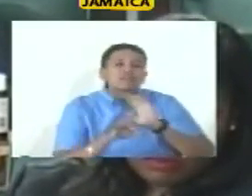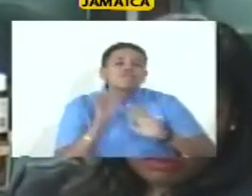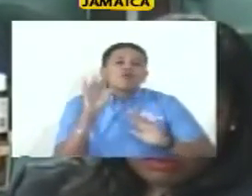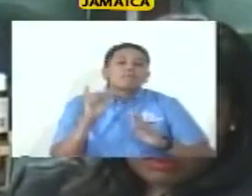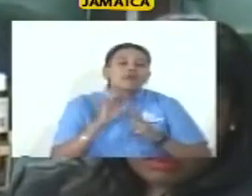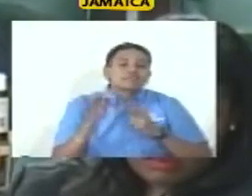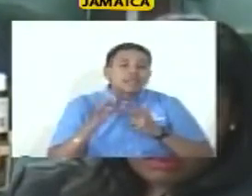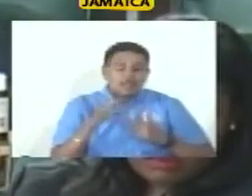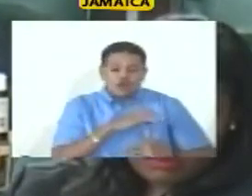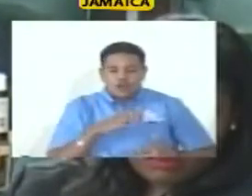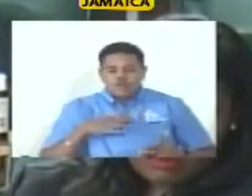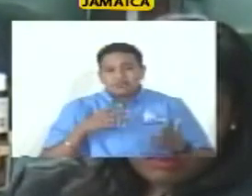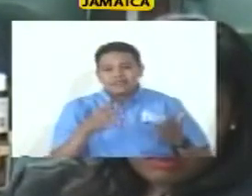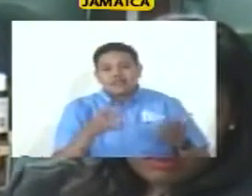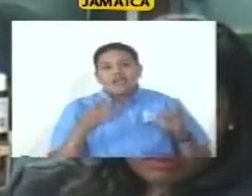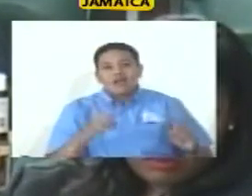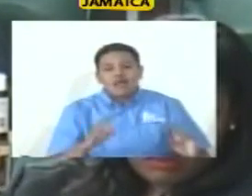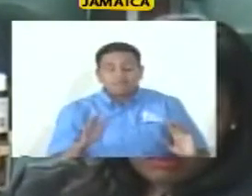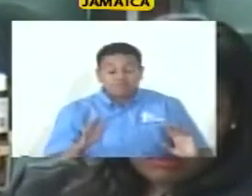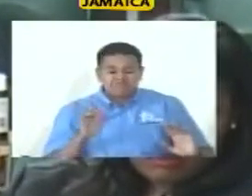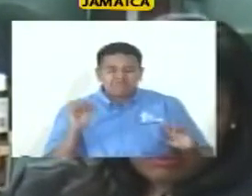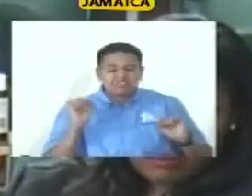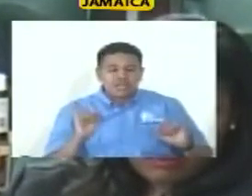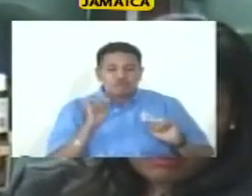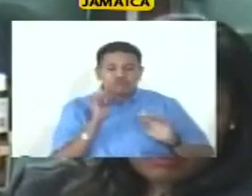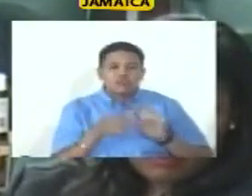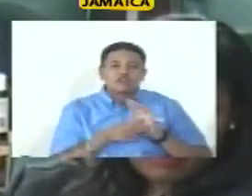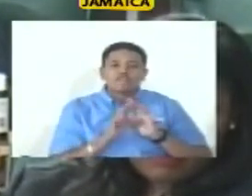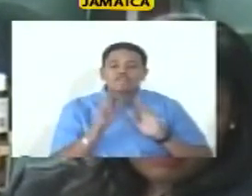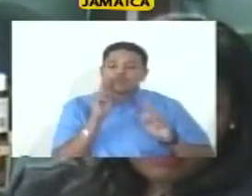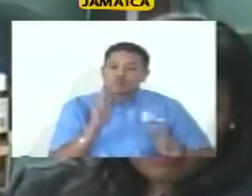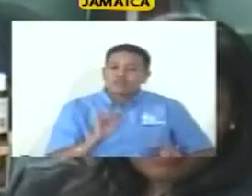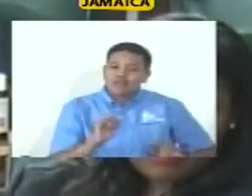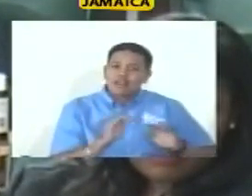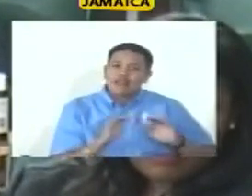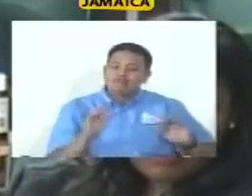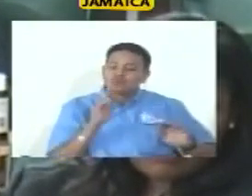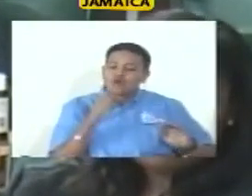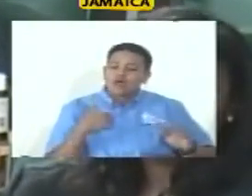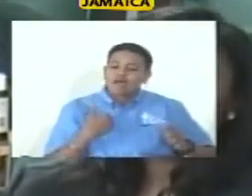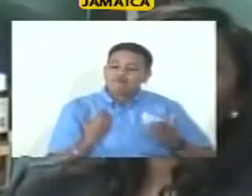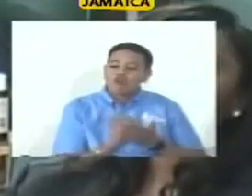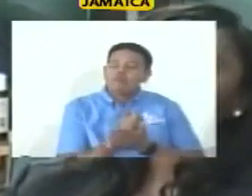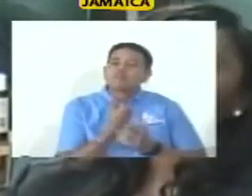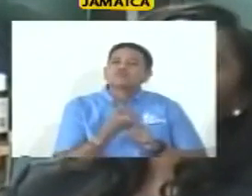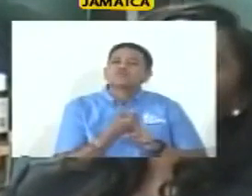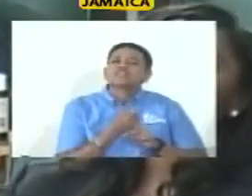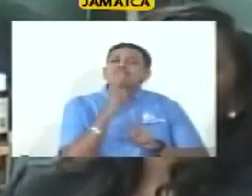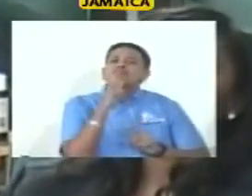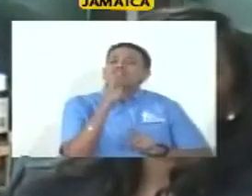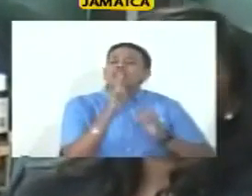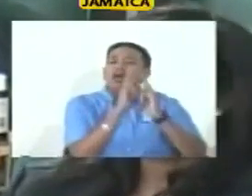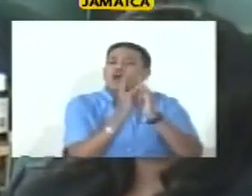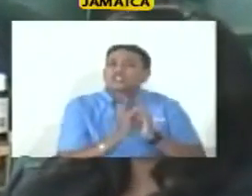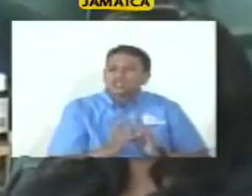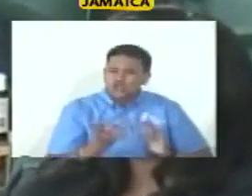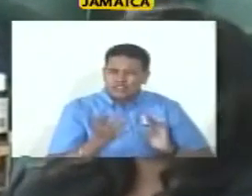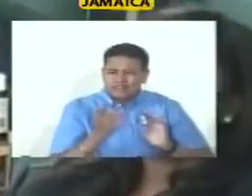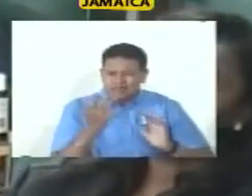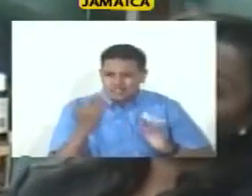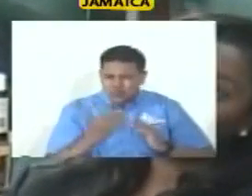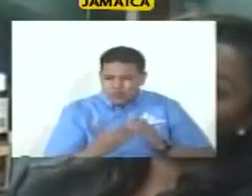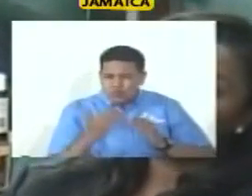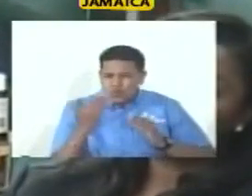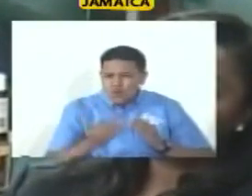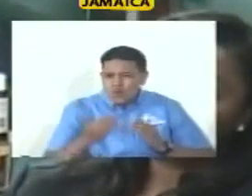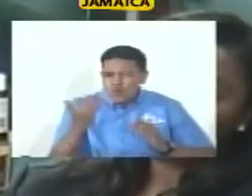Select Committee, that they can be reviewed at that stage. So you have an opportunity to adjust as you go along.